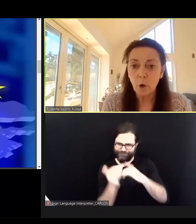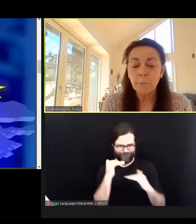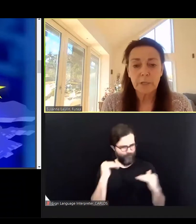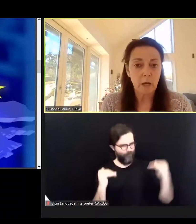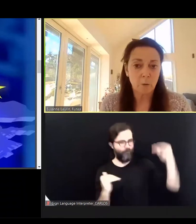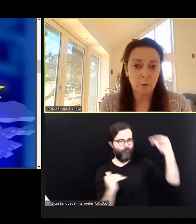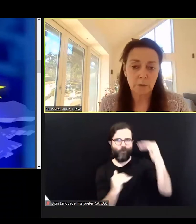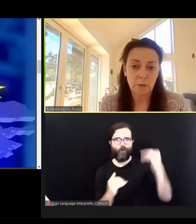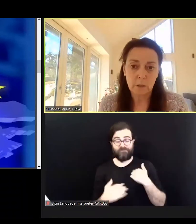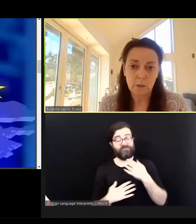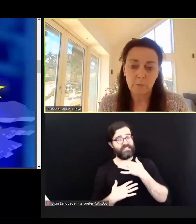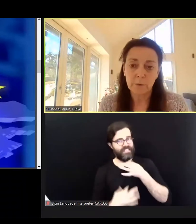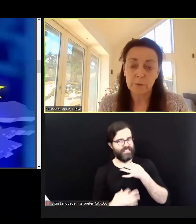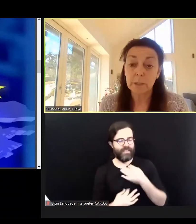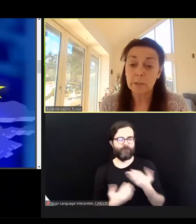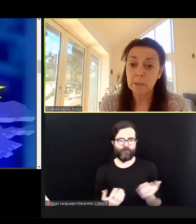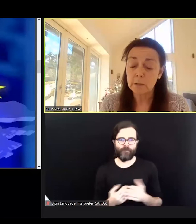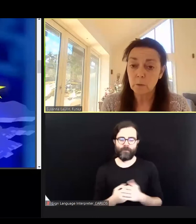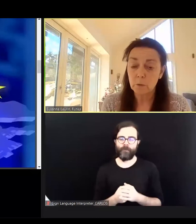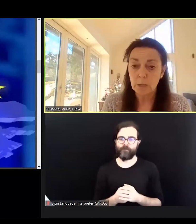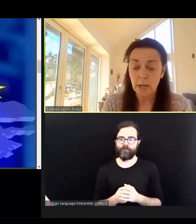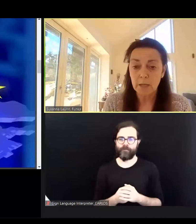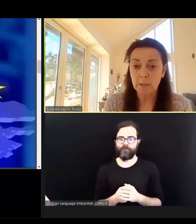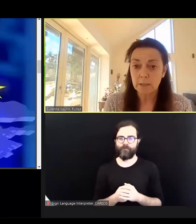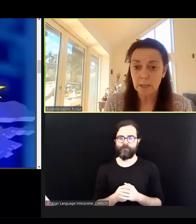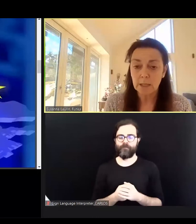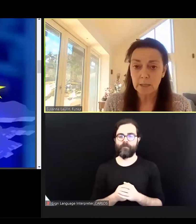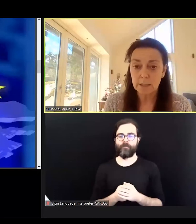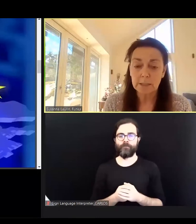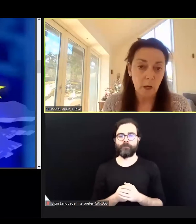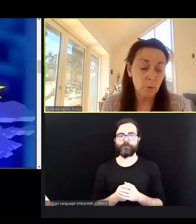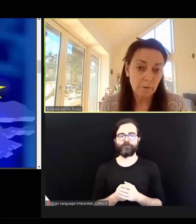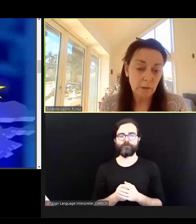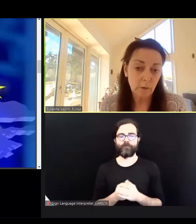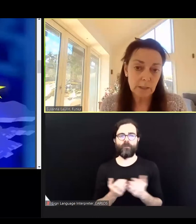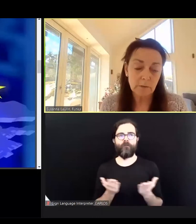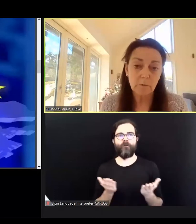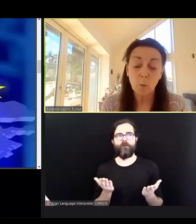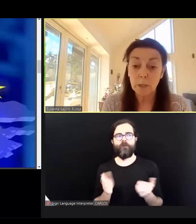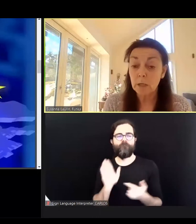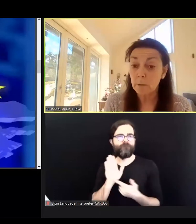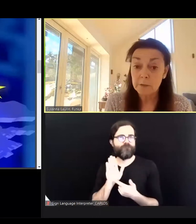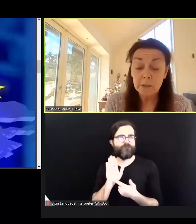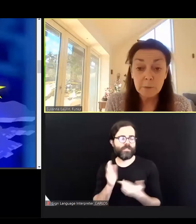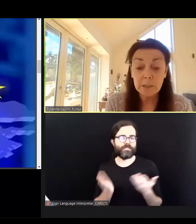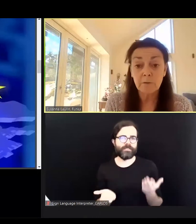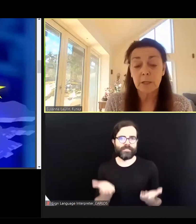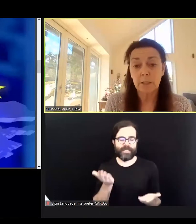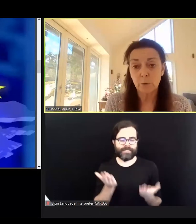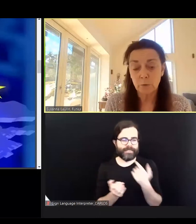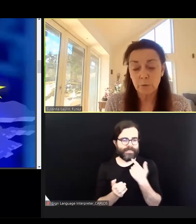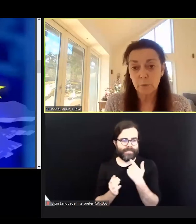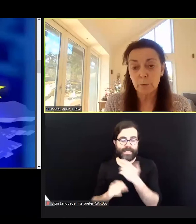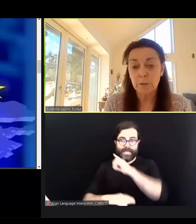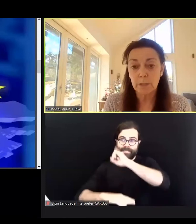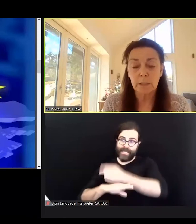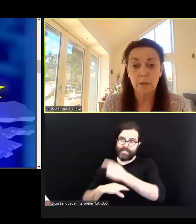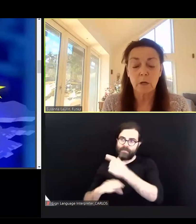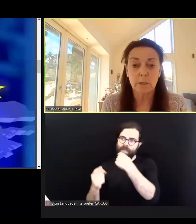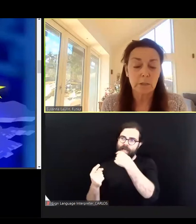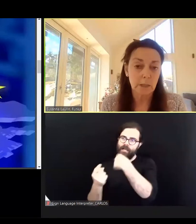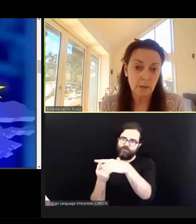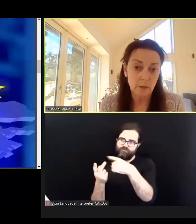accessibility in the EU. These are not all the legislations, but some of the most important ones. So